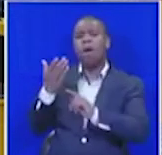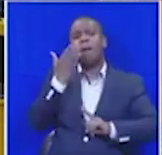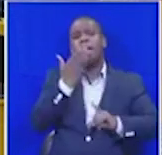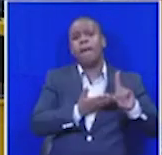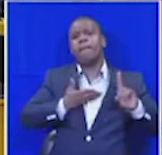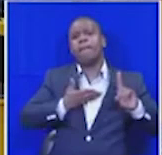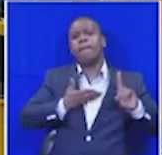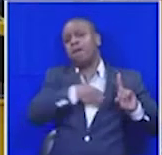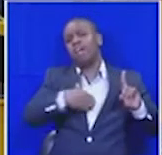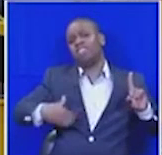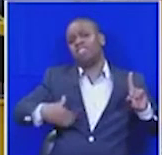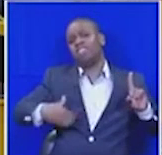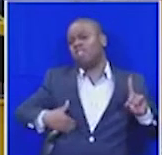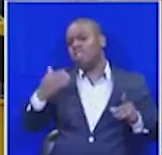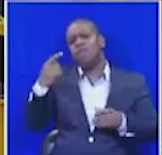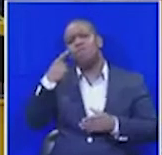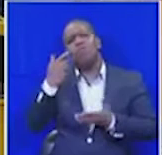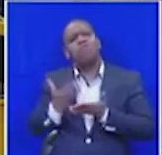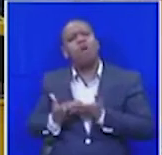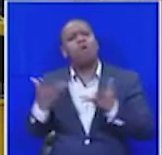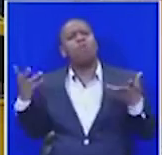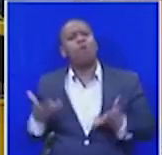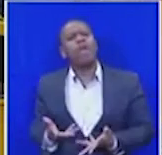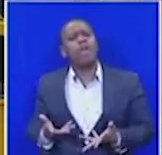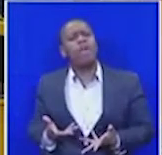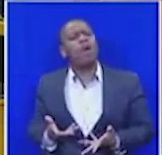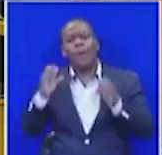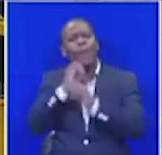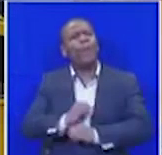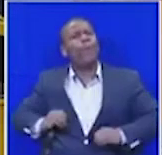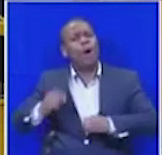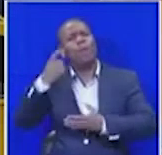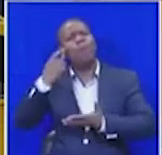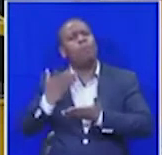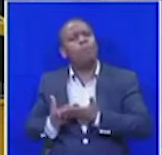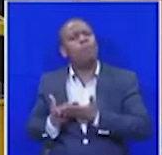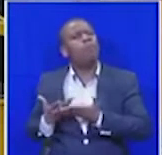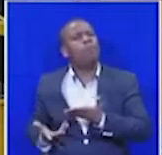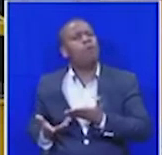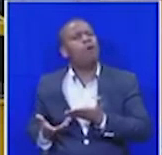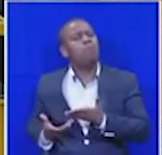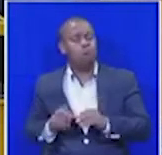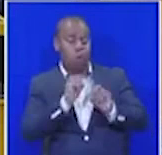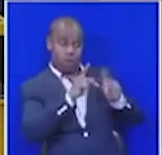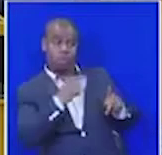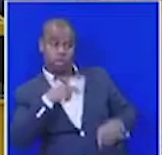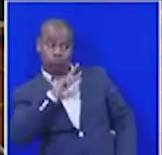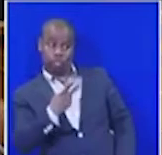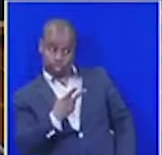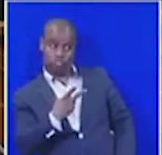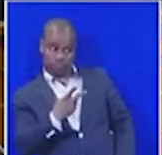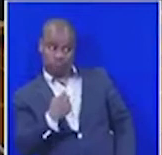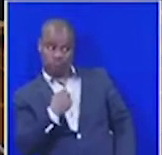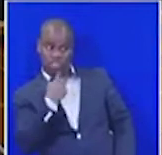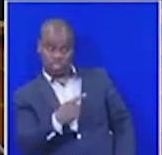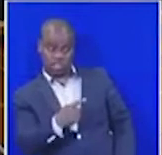is no proof before this House. No proof whatsoever. I will rephrase, or should I say, alleged